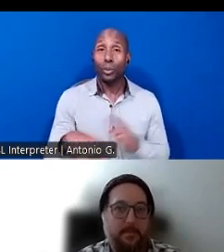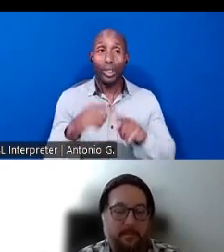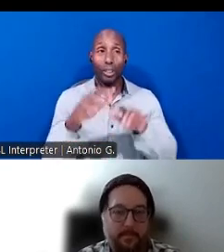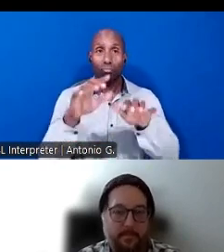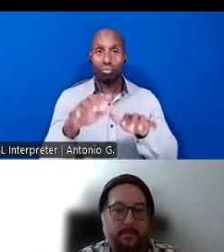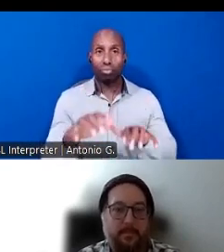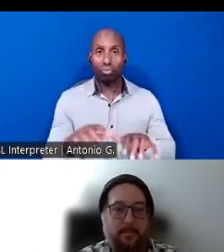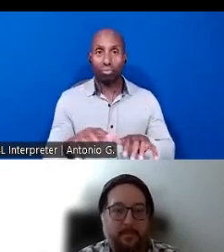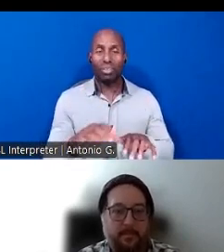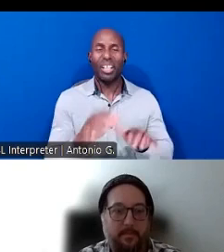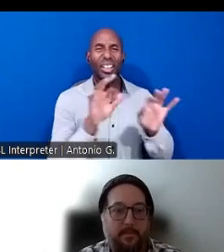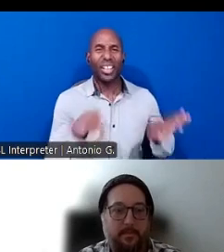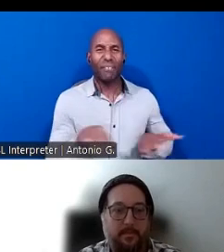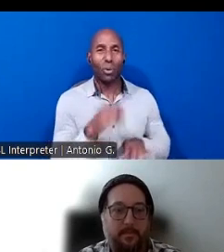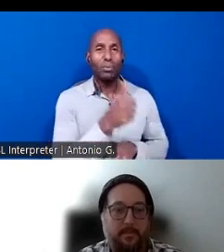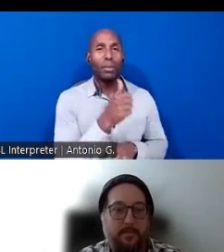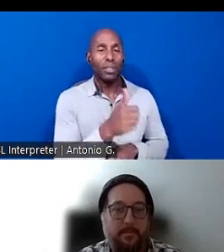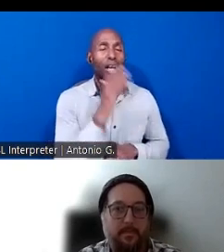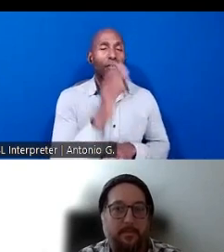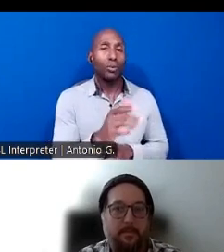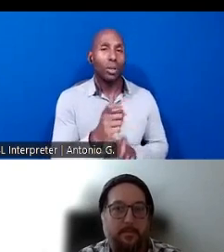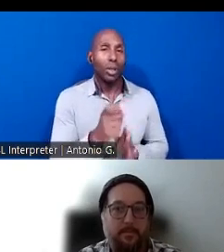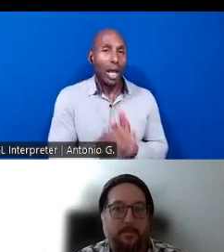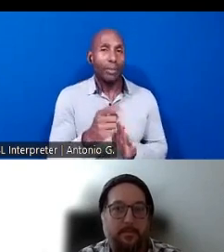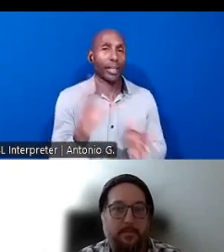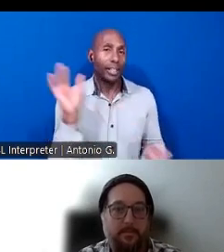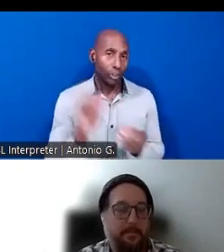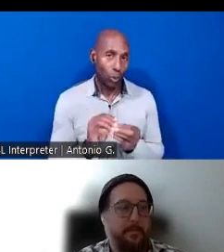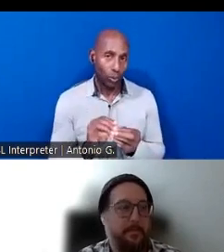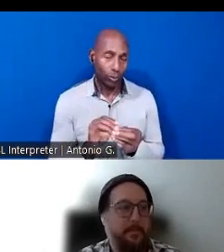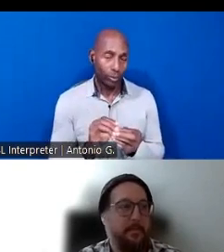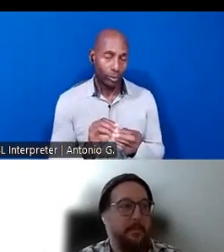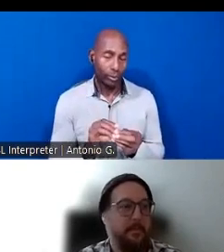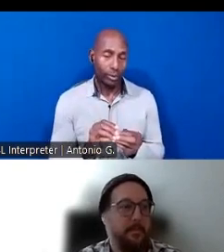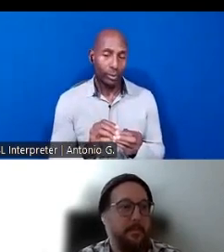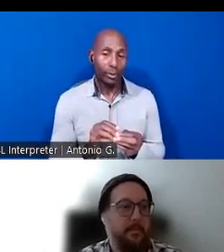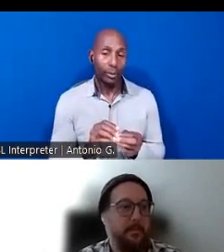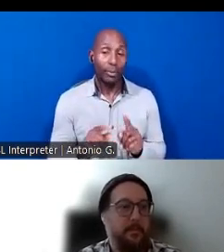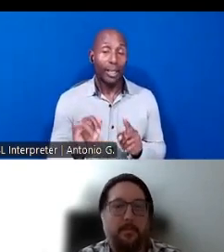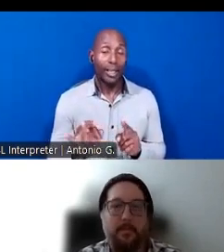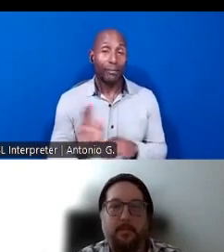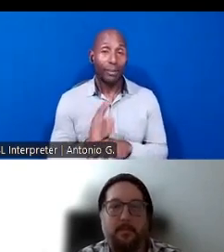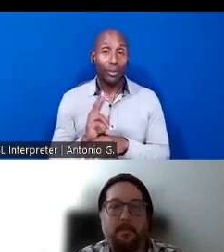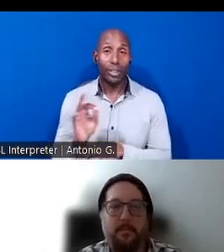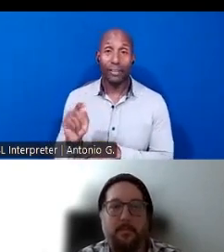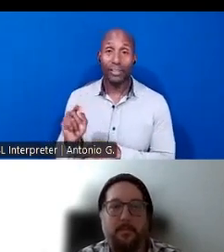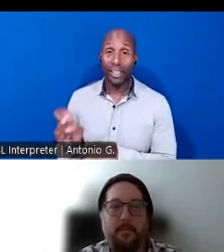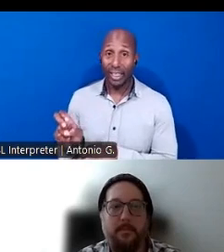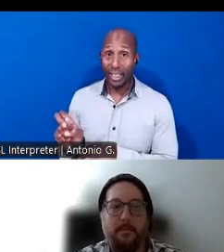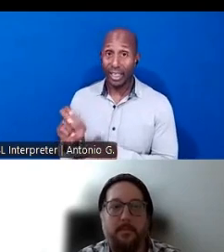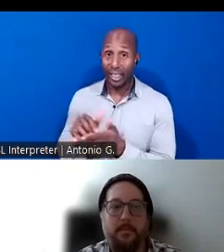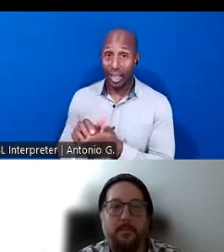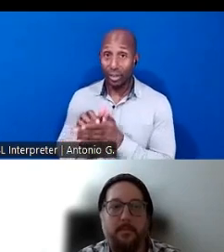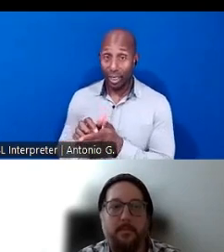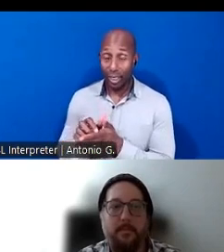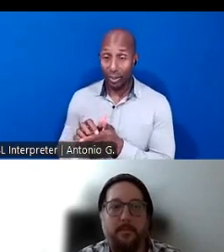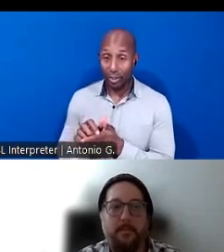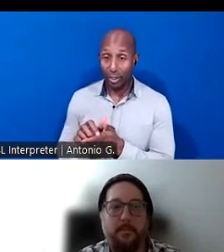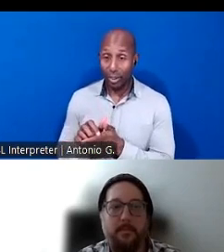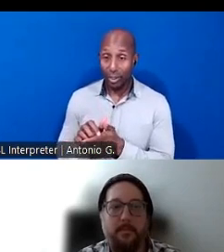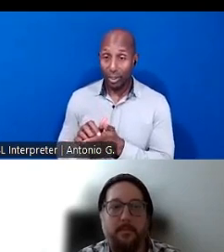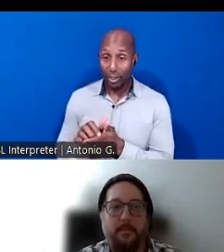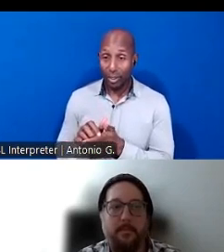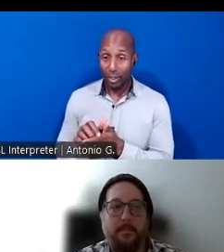have to carry over the total. But what you would do is if you're using FTE Calculator, you would just take the data you entered